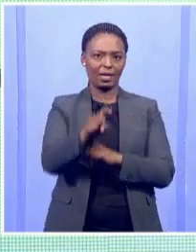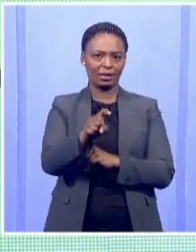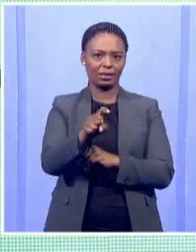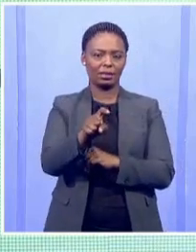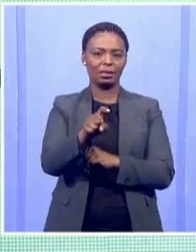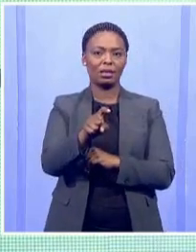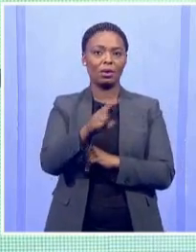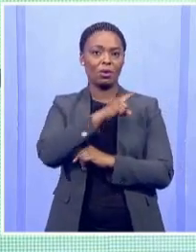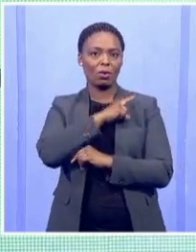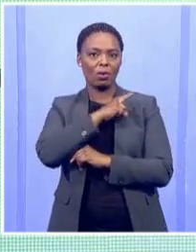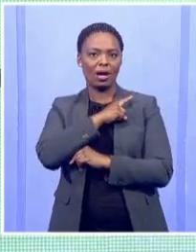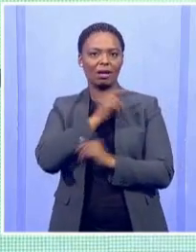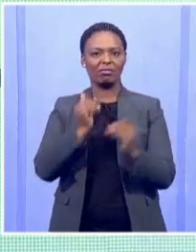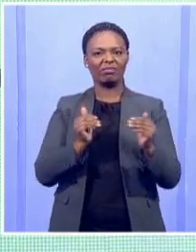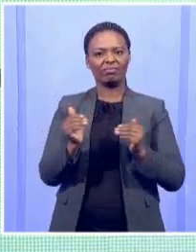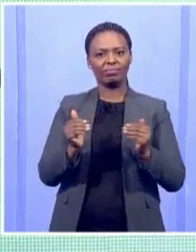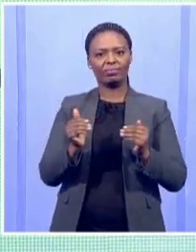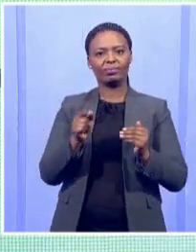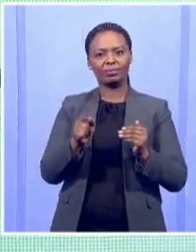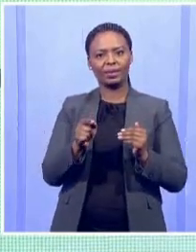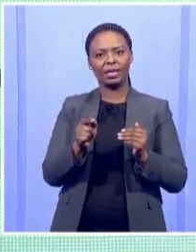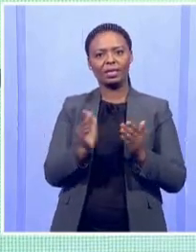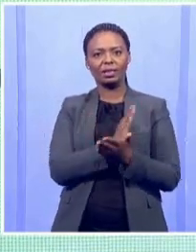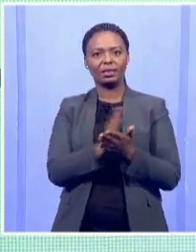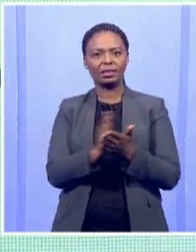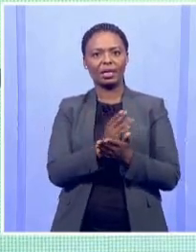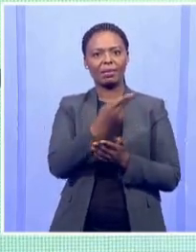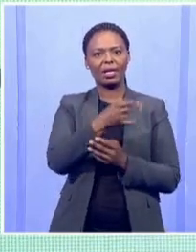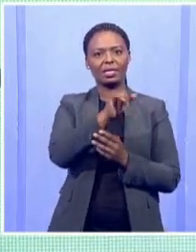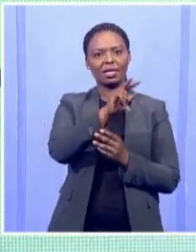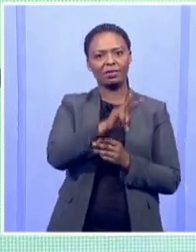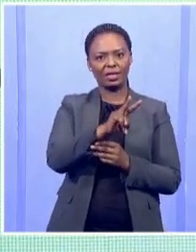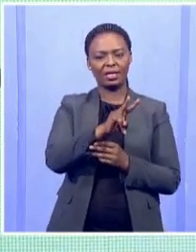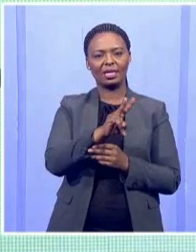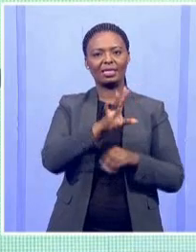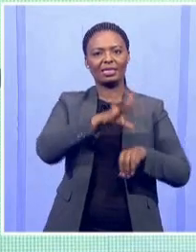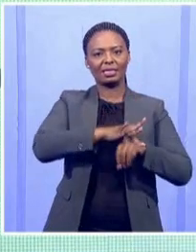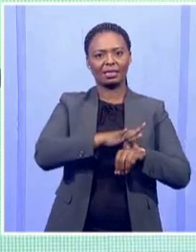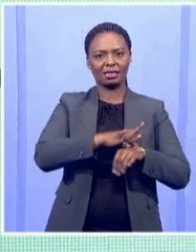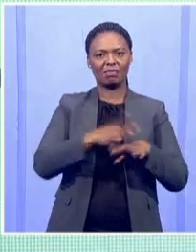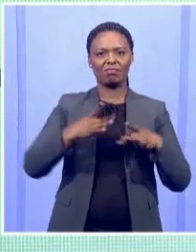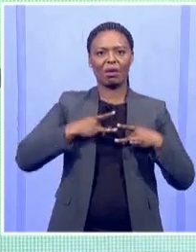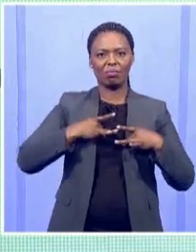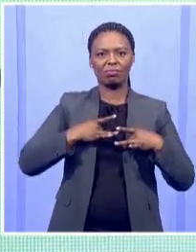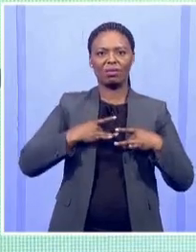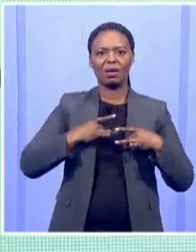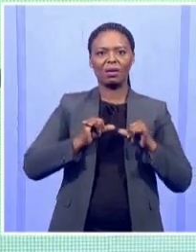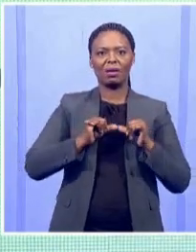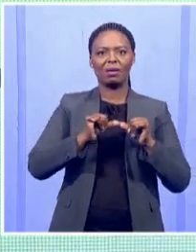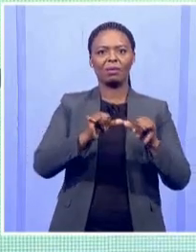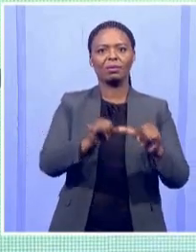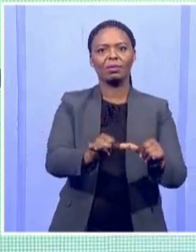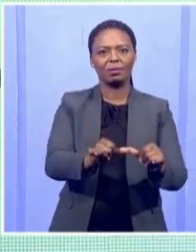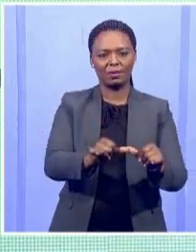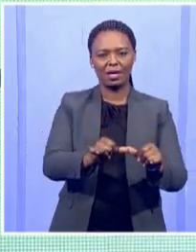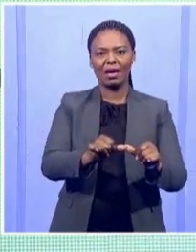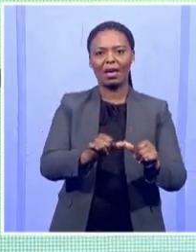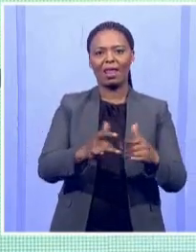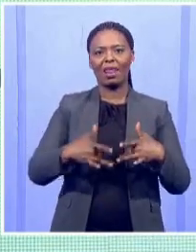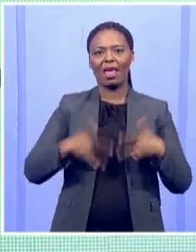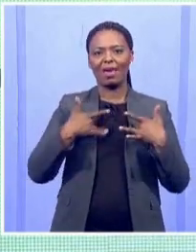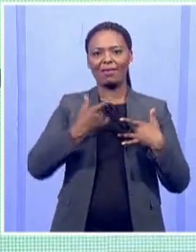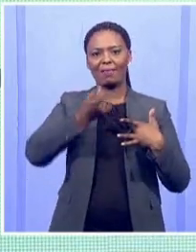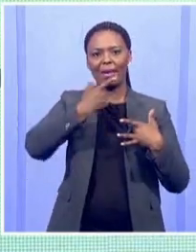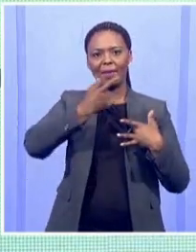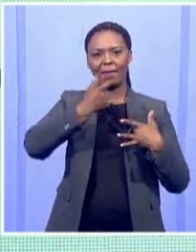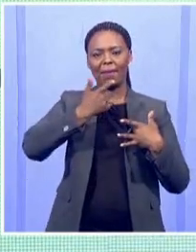the diseases, like the infectious diseases like HIV and AIDS, which are dragging this life expectancy